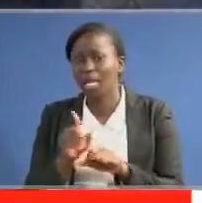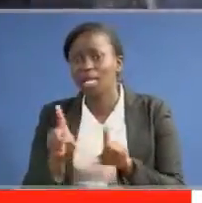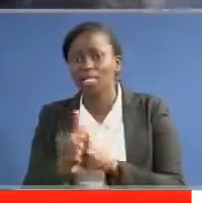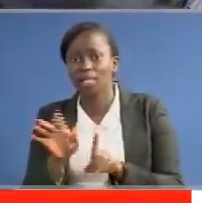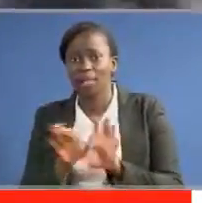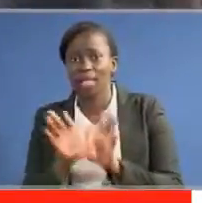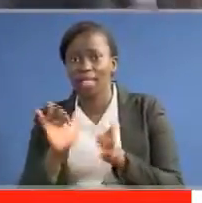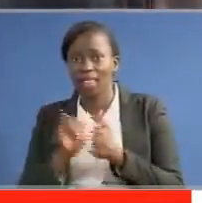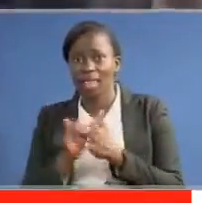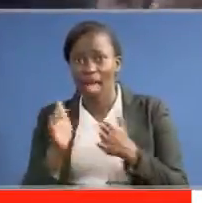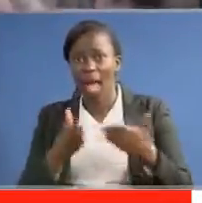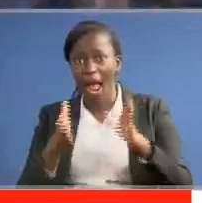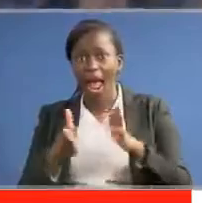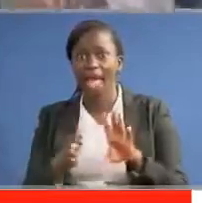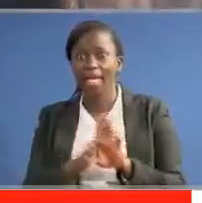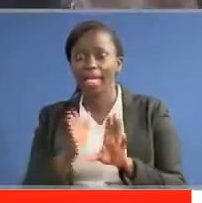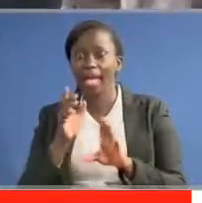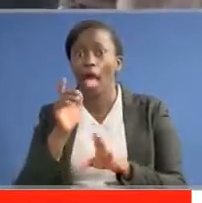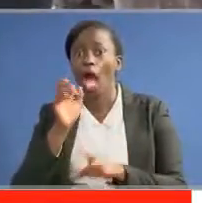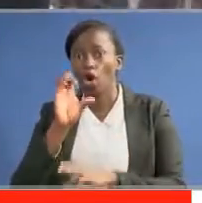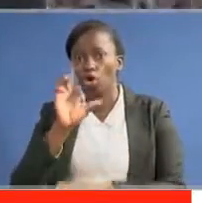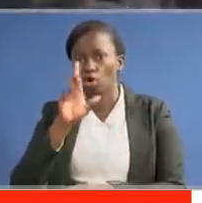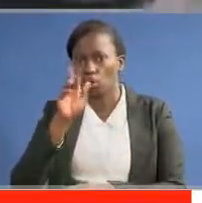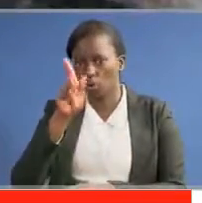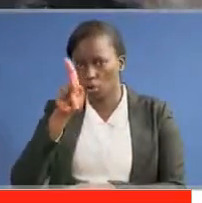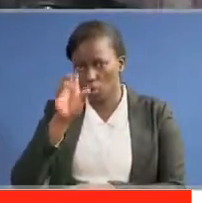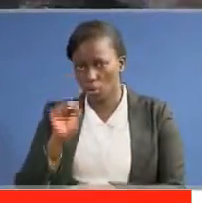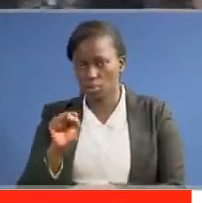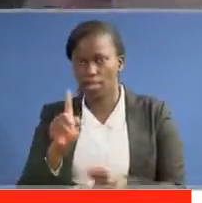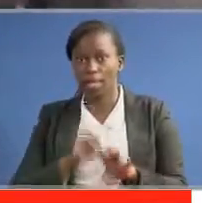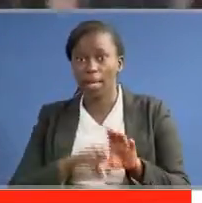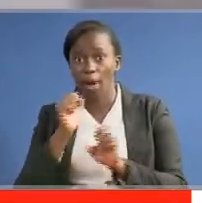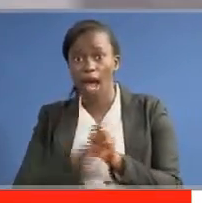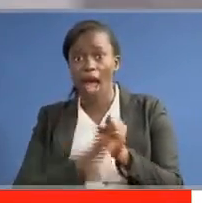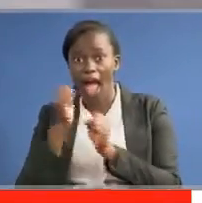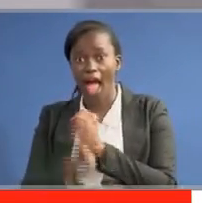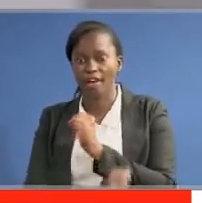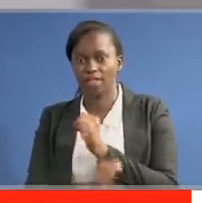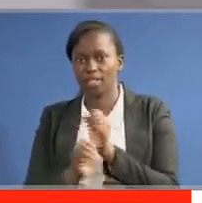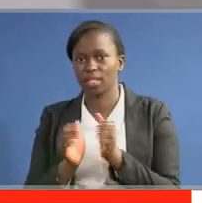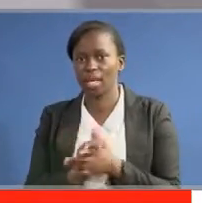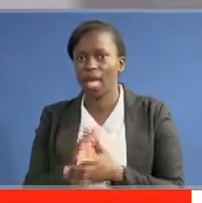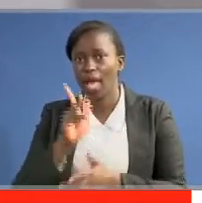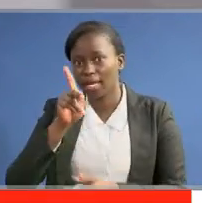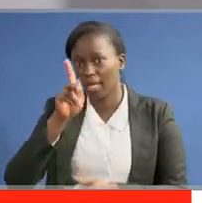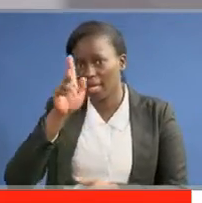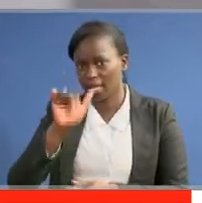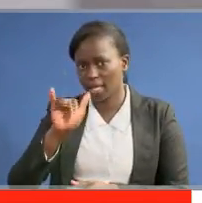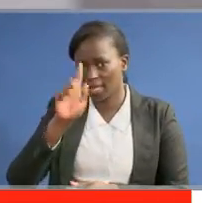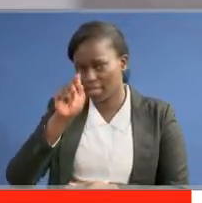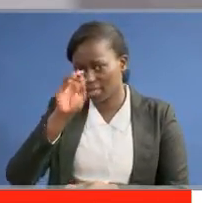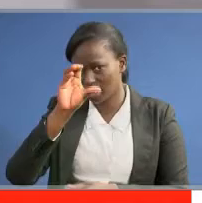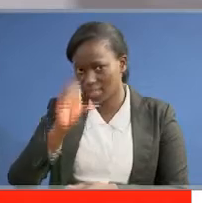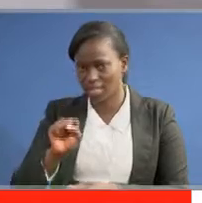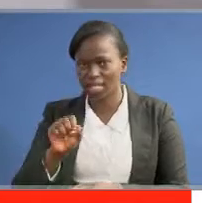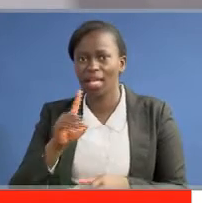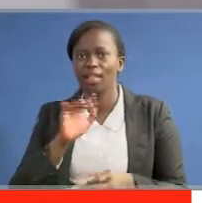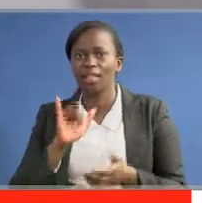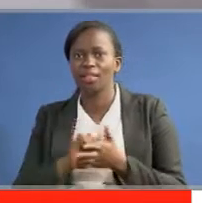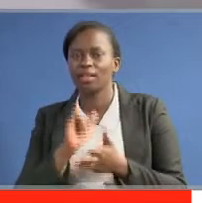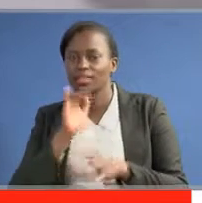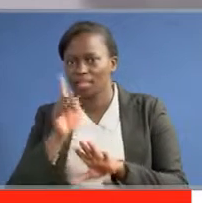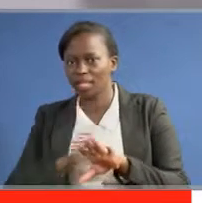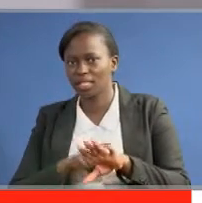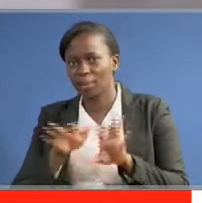katika kuhifadhi mazao yao baada ya mavuno. KNTC has over time leveraged on its